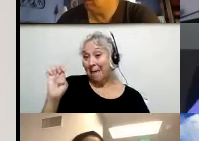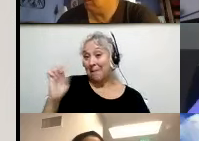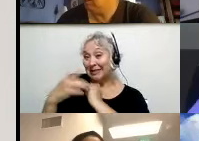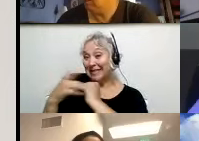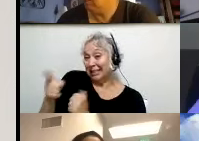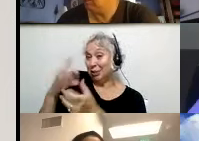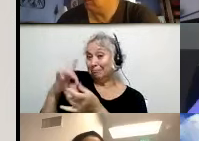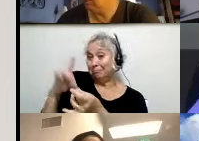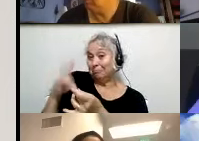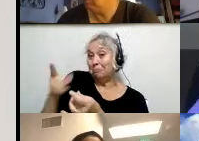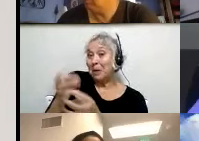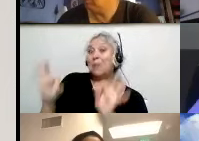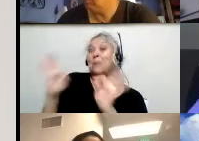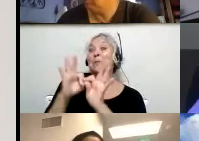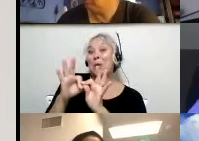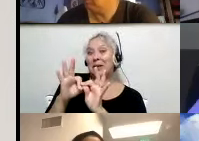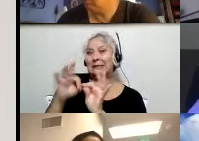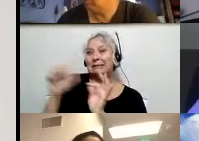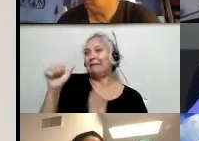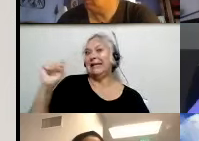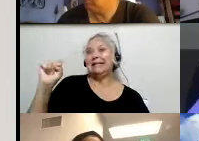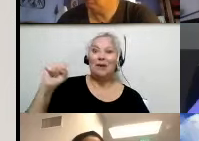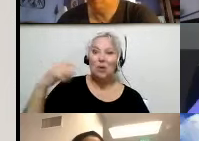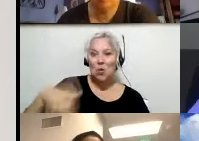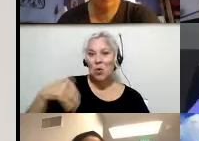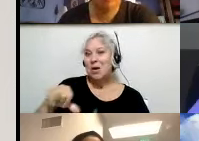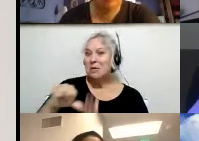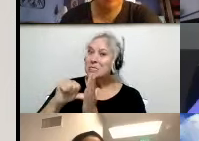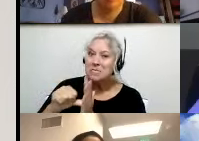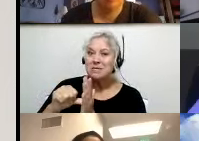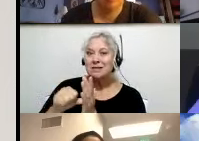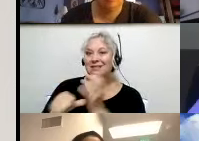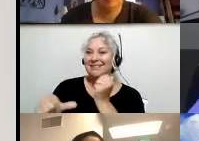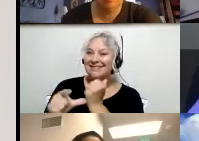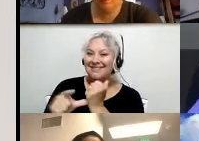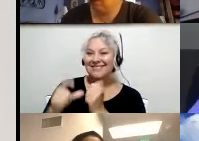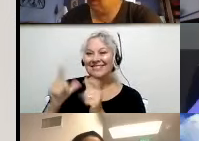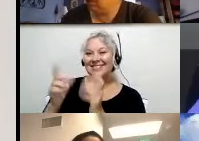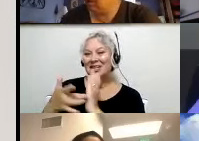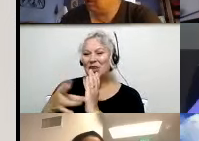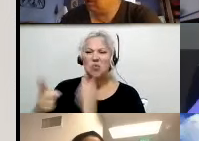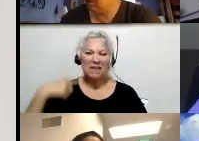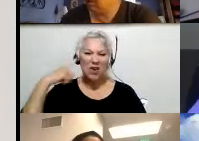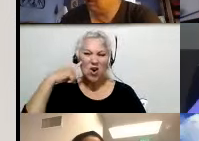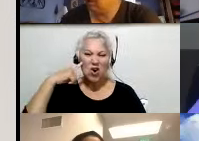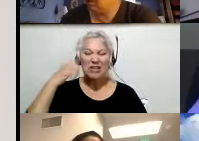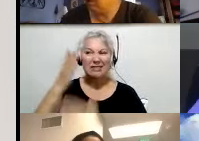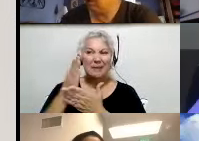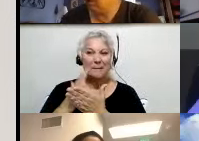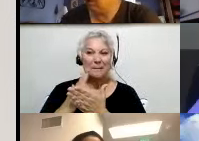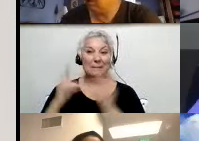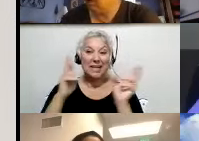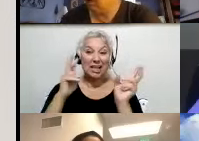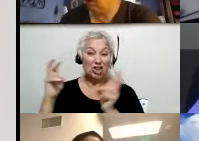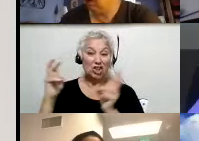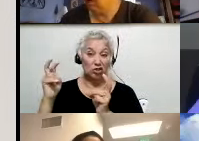of assistive technology. I cannot emphasize that enough. We've already heard of some, issues